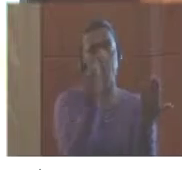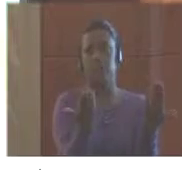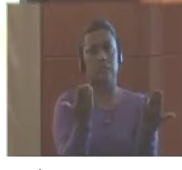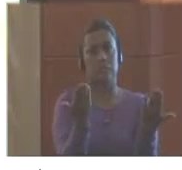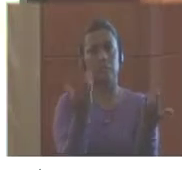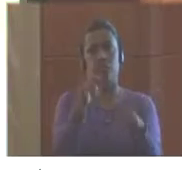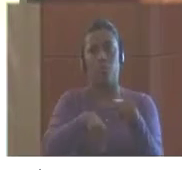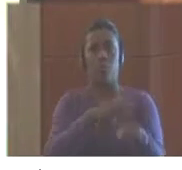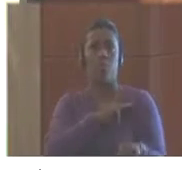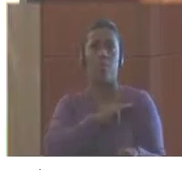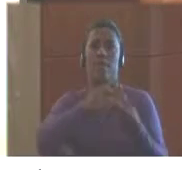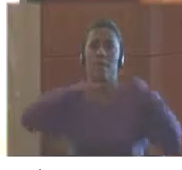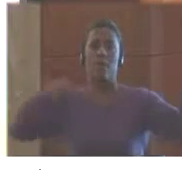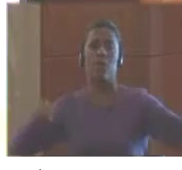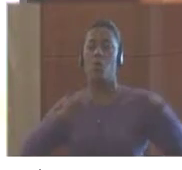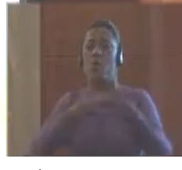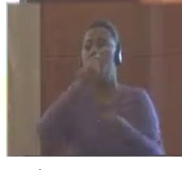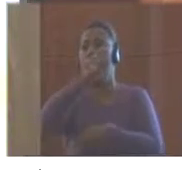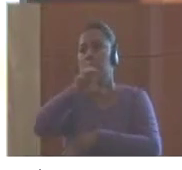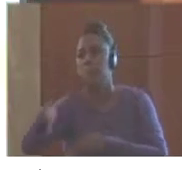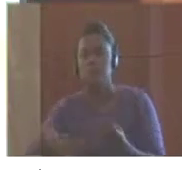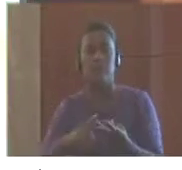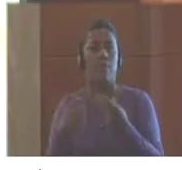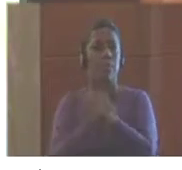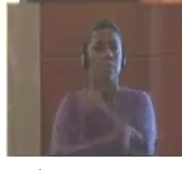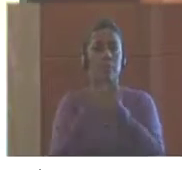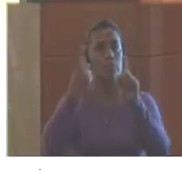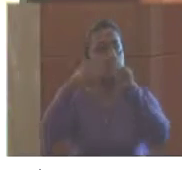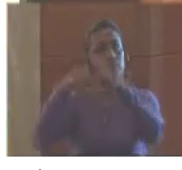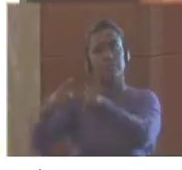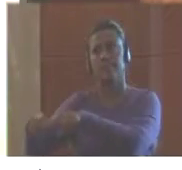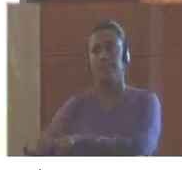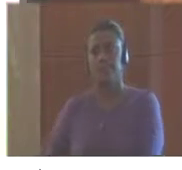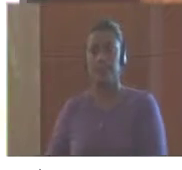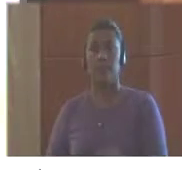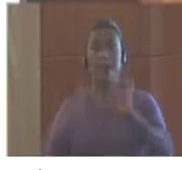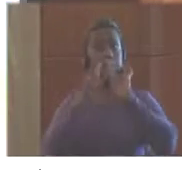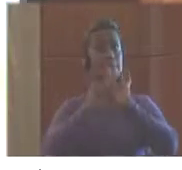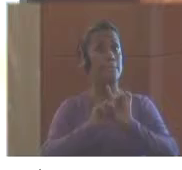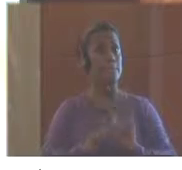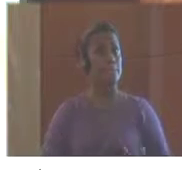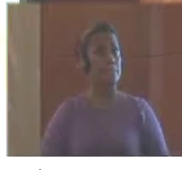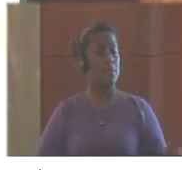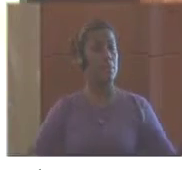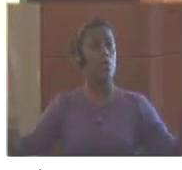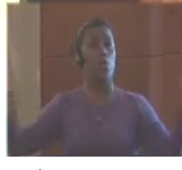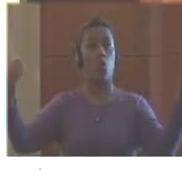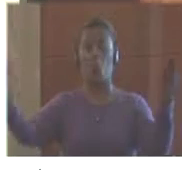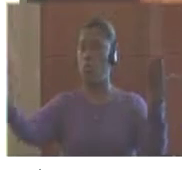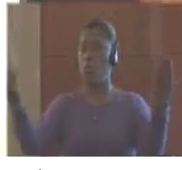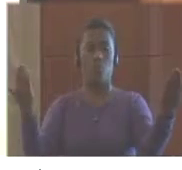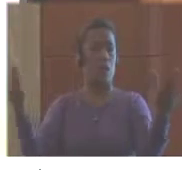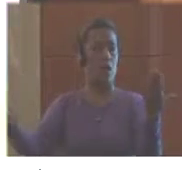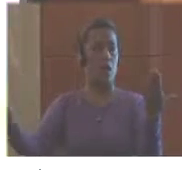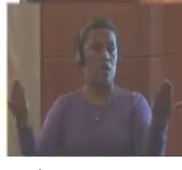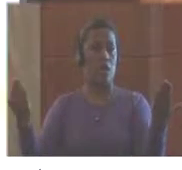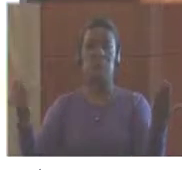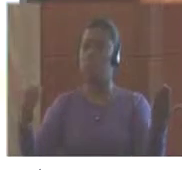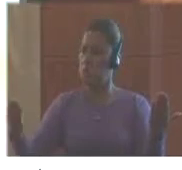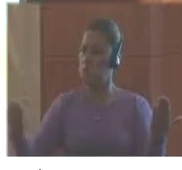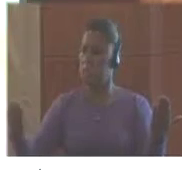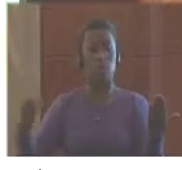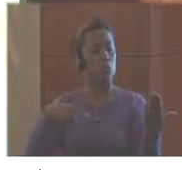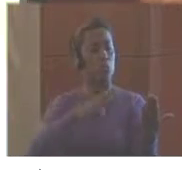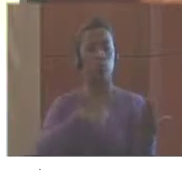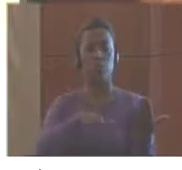is I don't know, municipalities, regions, provinces, cantons, so they're all different. But the idea is then to compare with somebody else